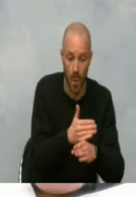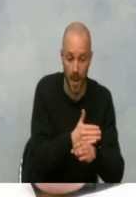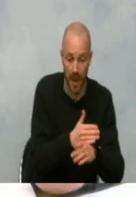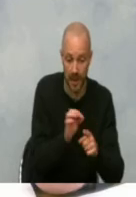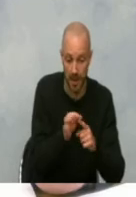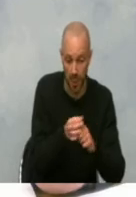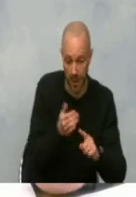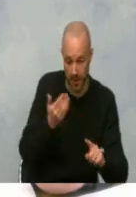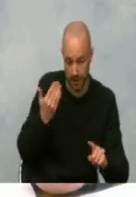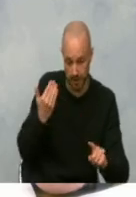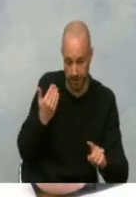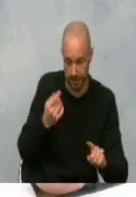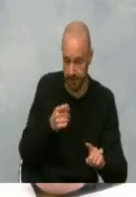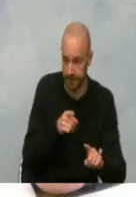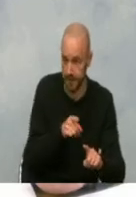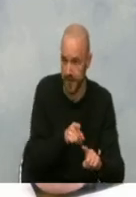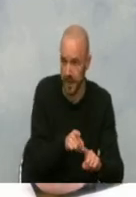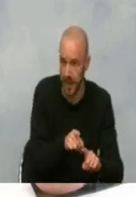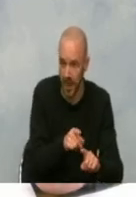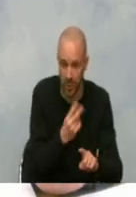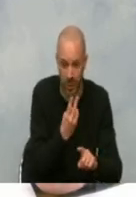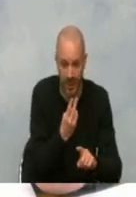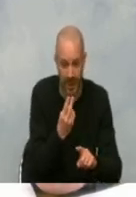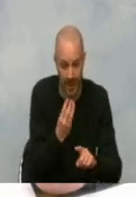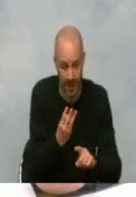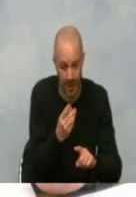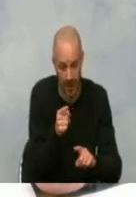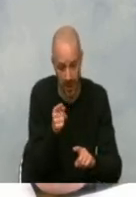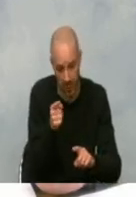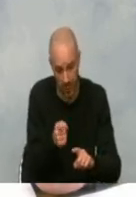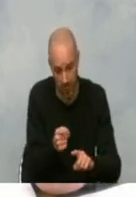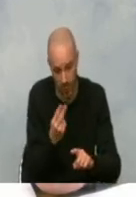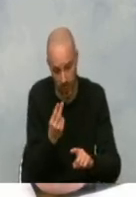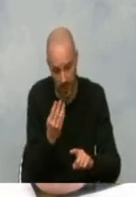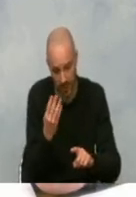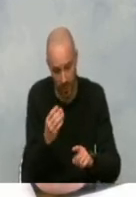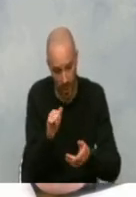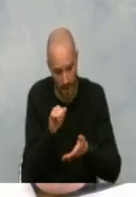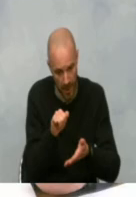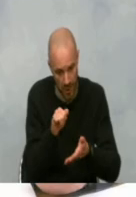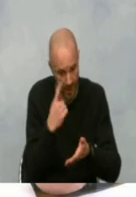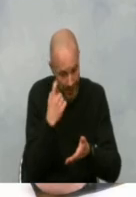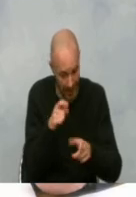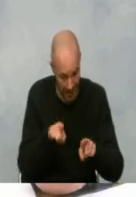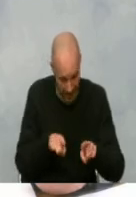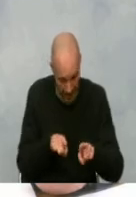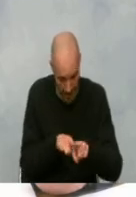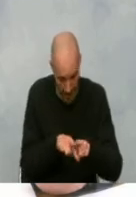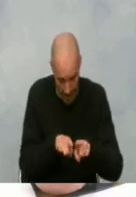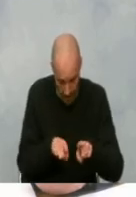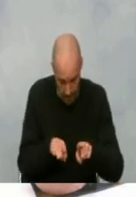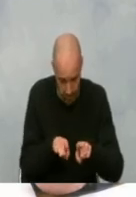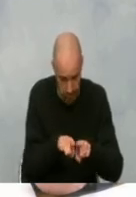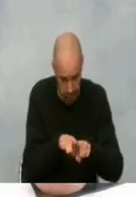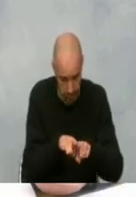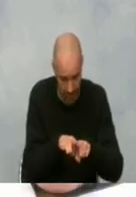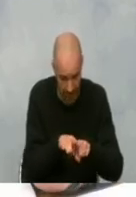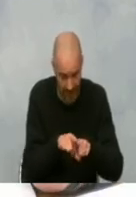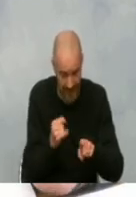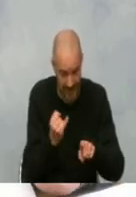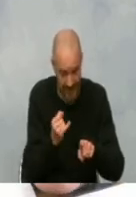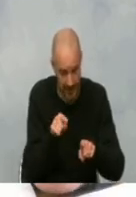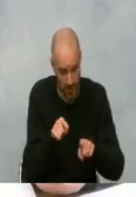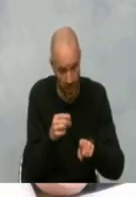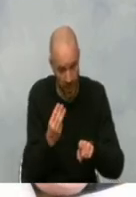of the 23-24 budget, that could close that gap that we have of £16.3 million.